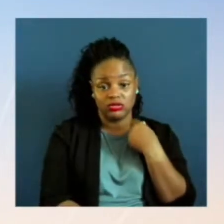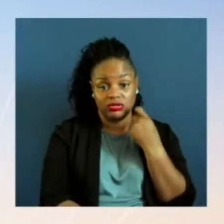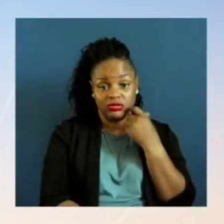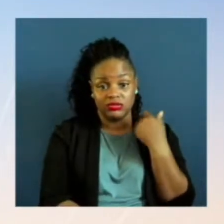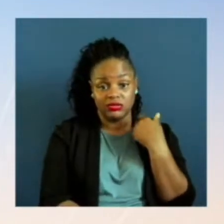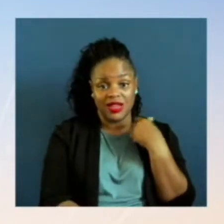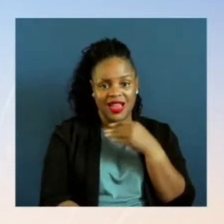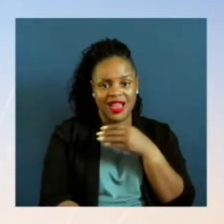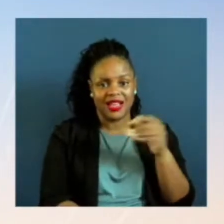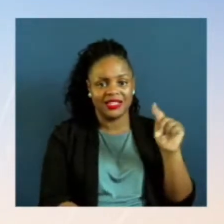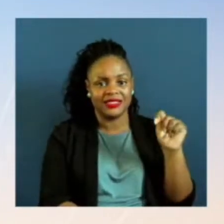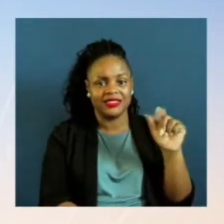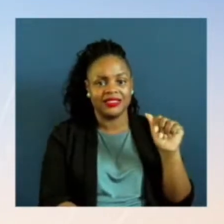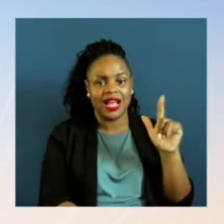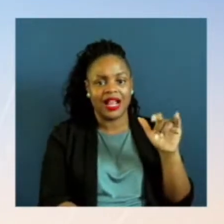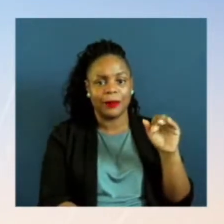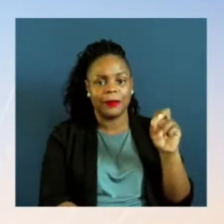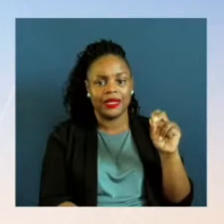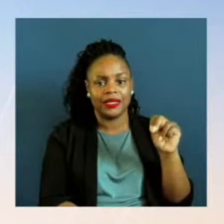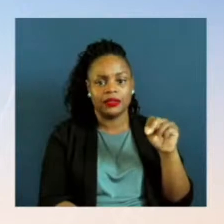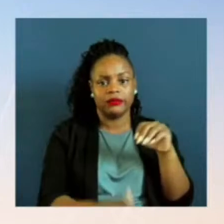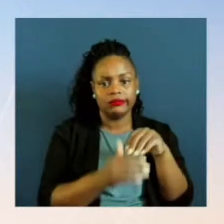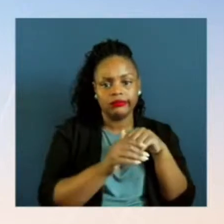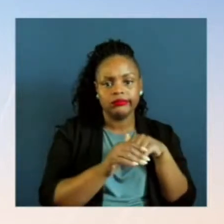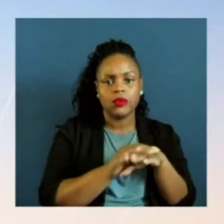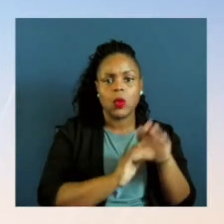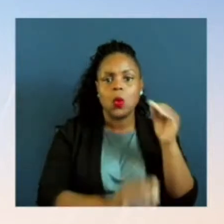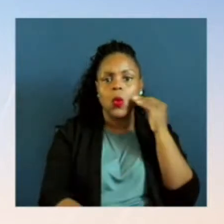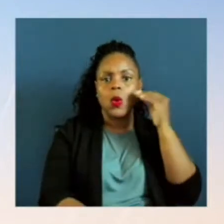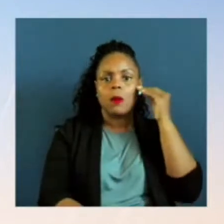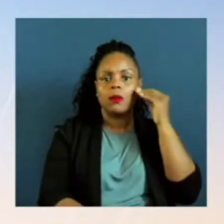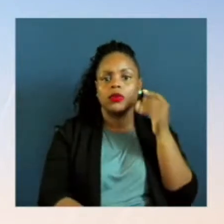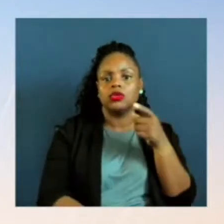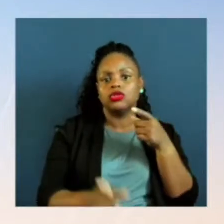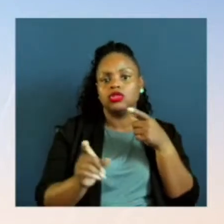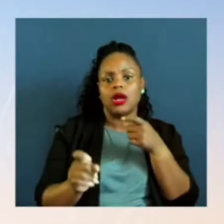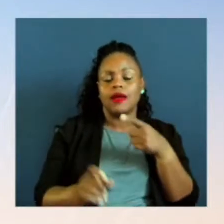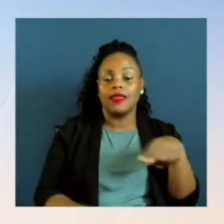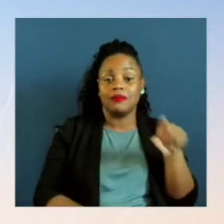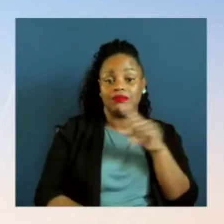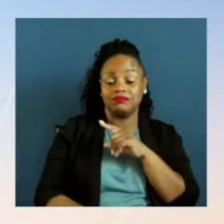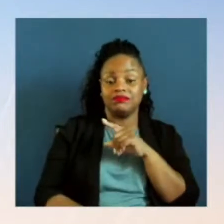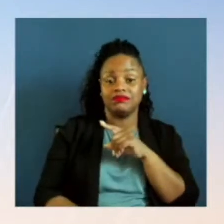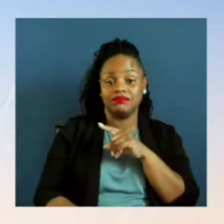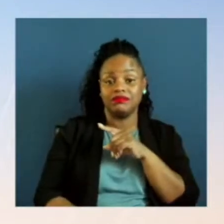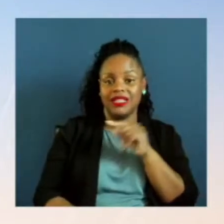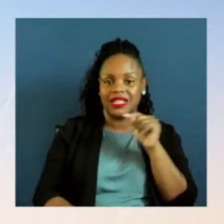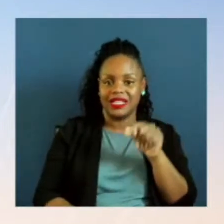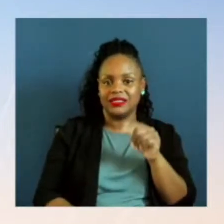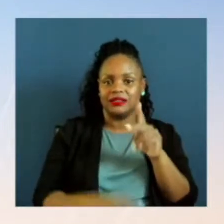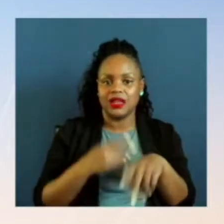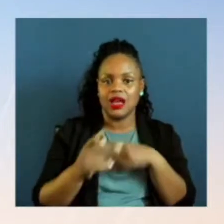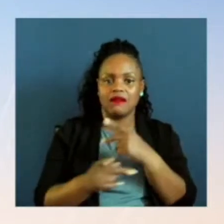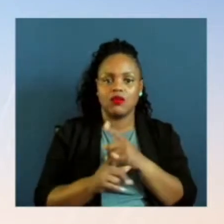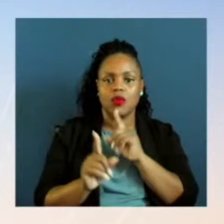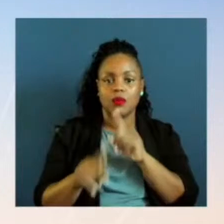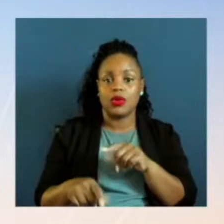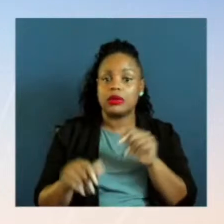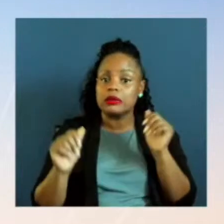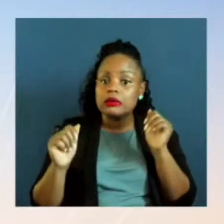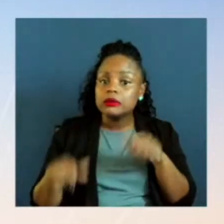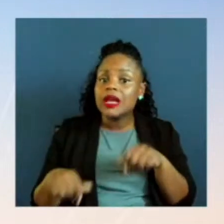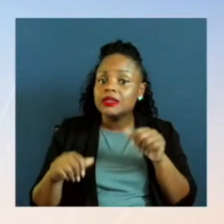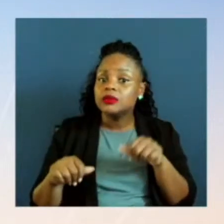homes and shot them. Given this kind of reporting that we're hearing, is it possible that our reliance on the Taliban to keep